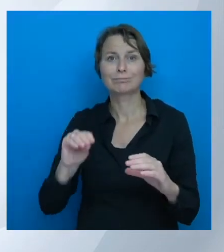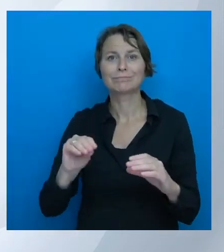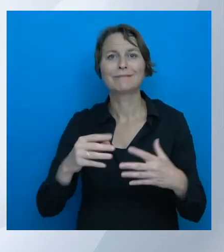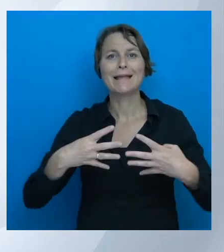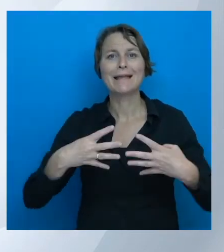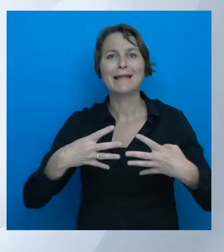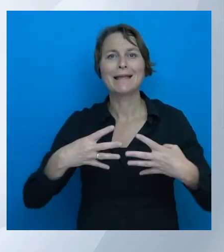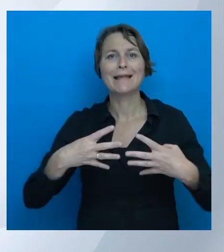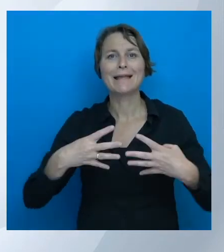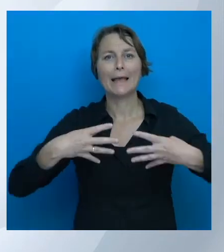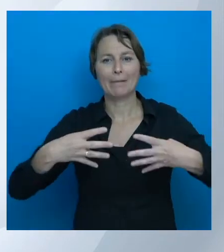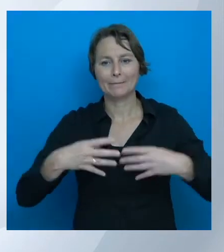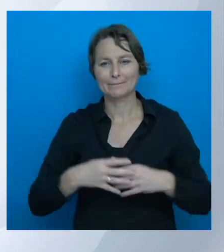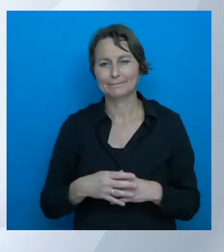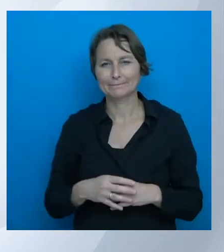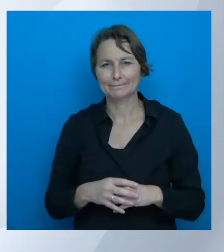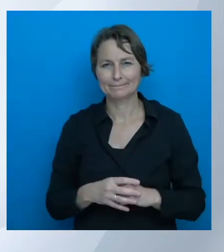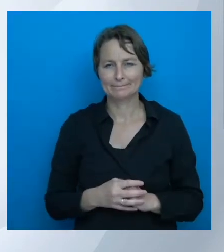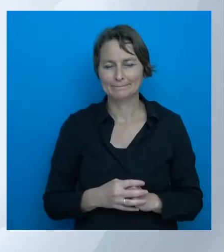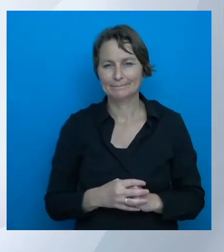We're gonna do that.